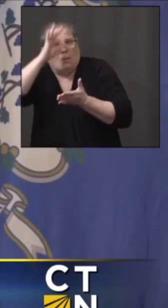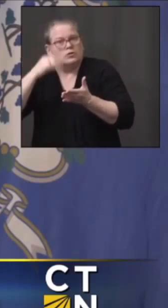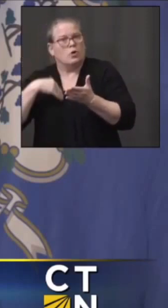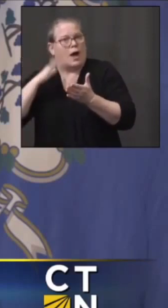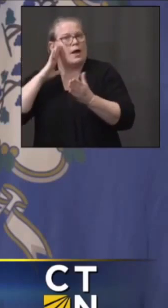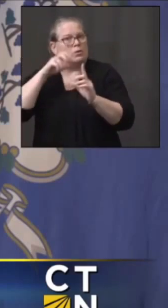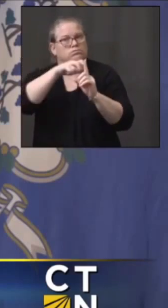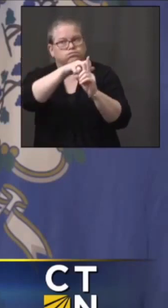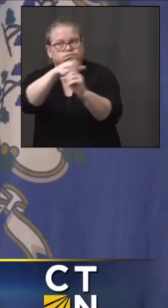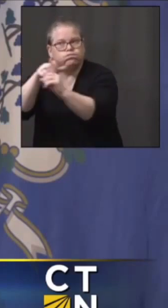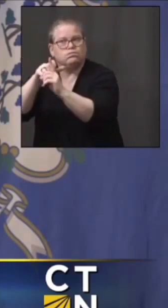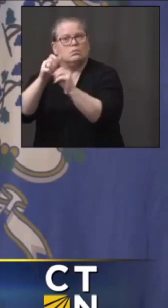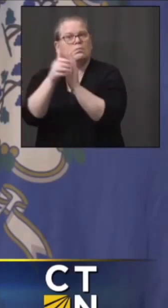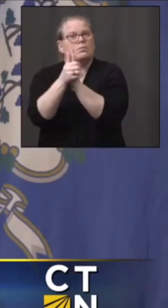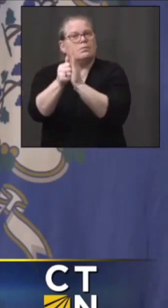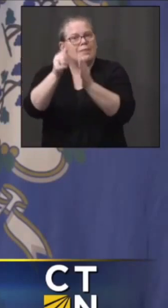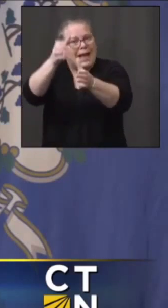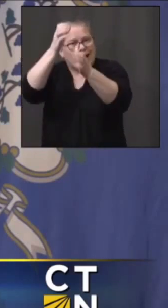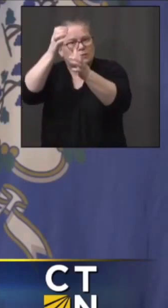can.